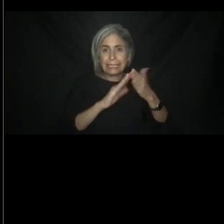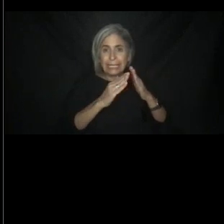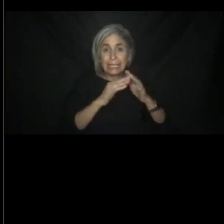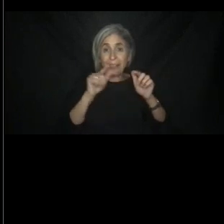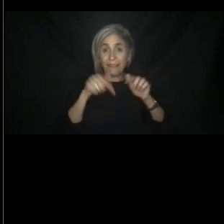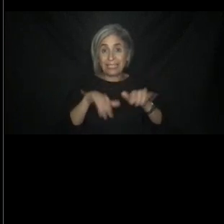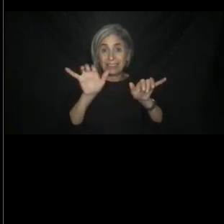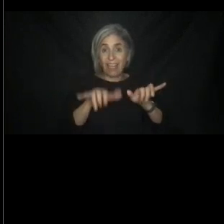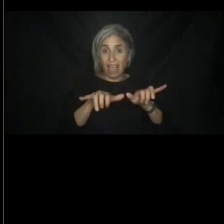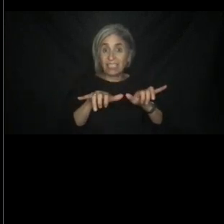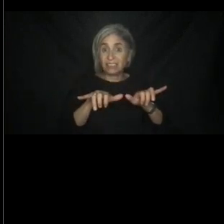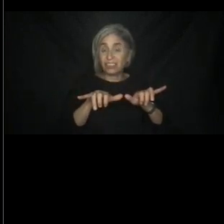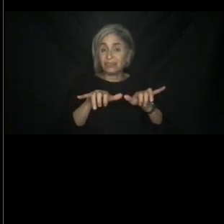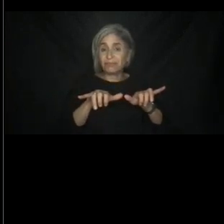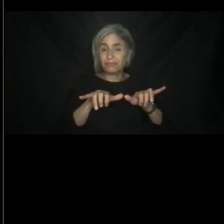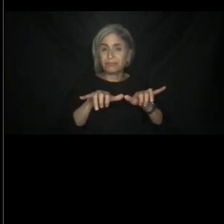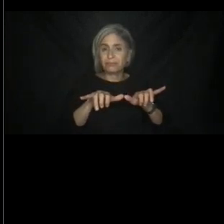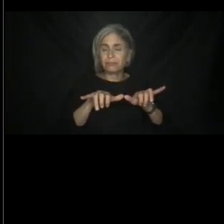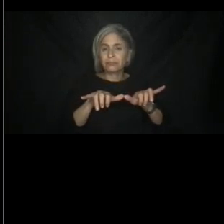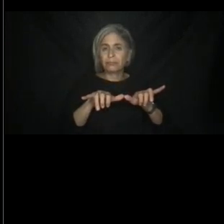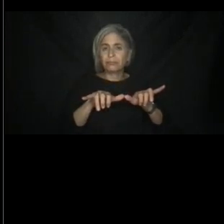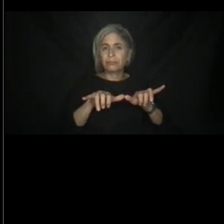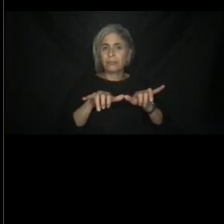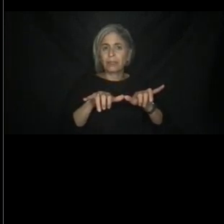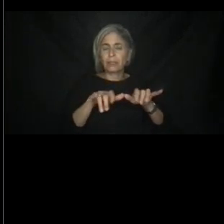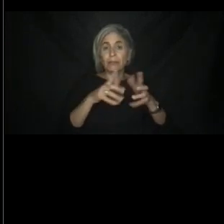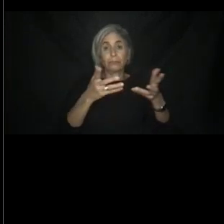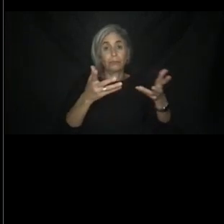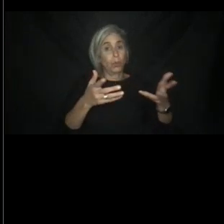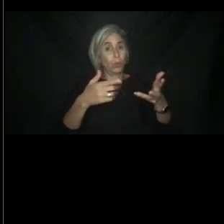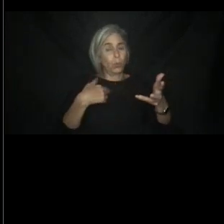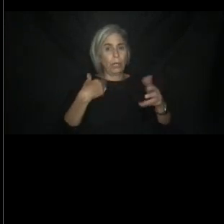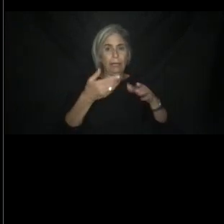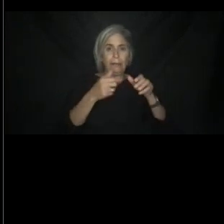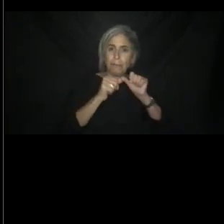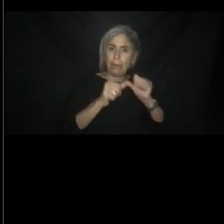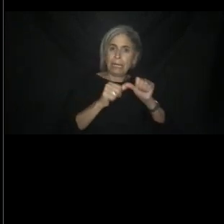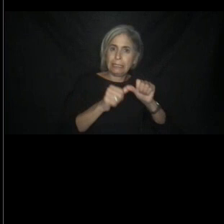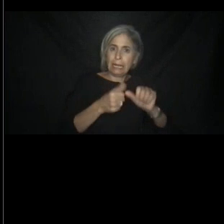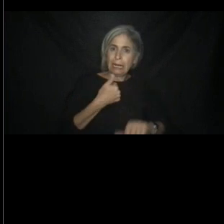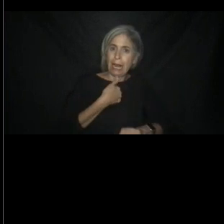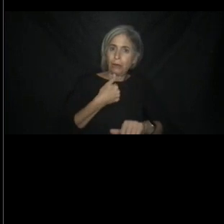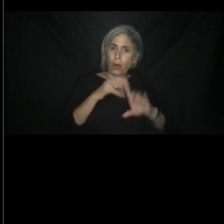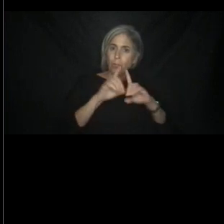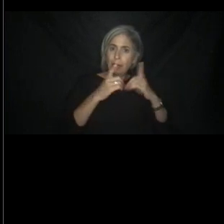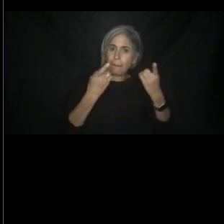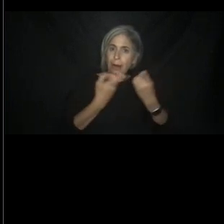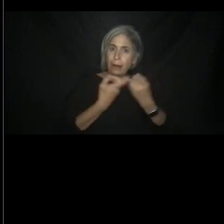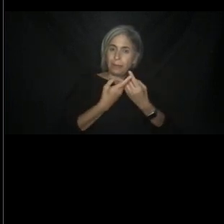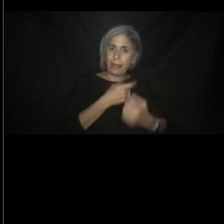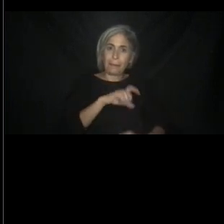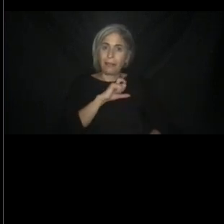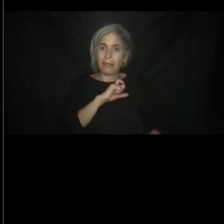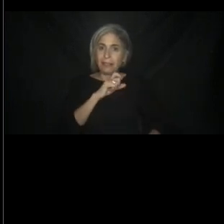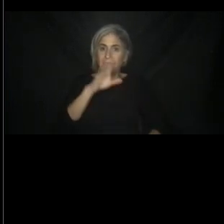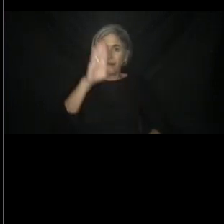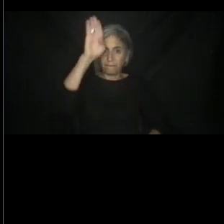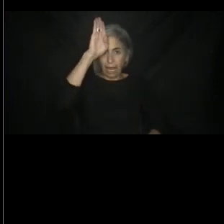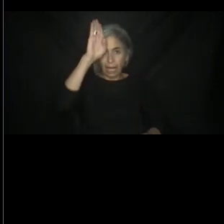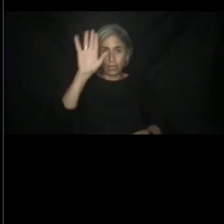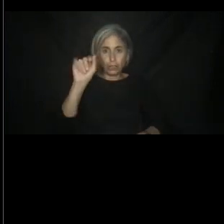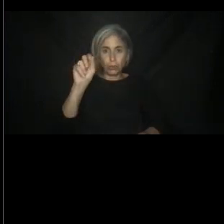size, with the fact that we maintain our own departments like our police, fire, utilities, and